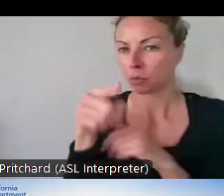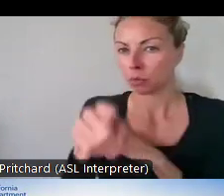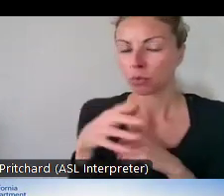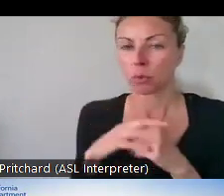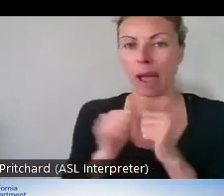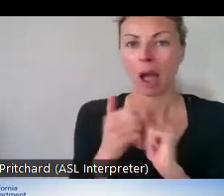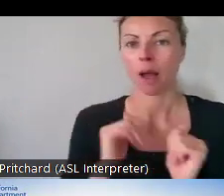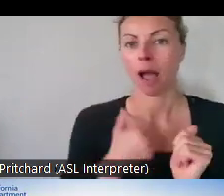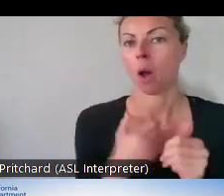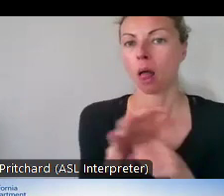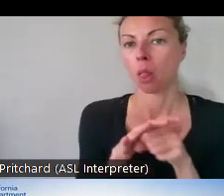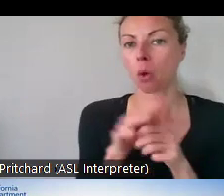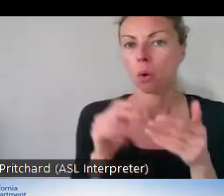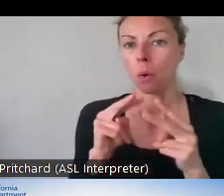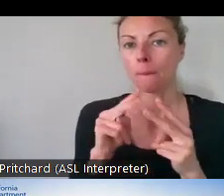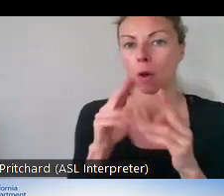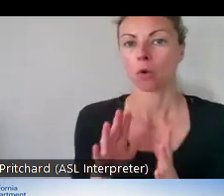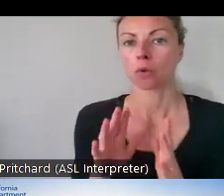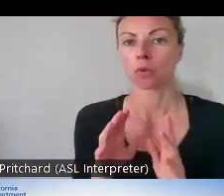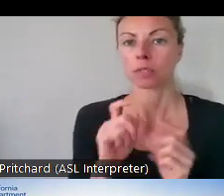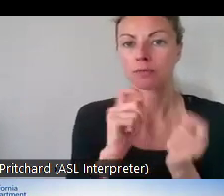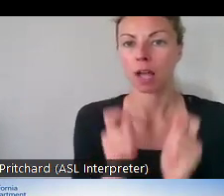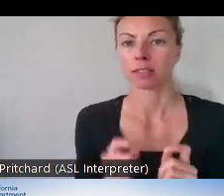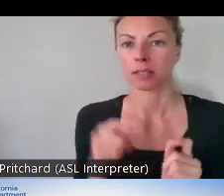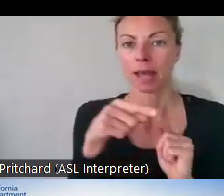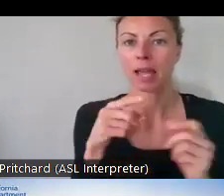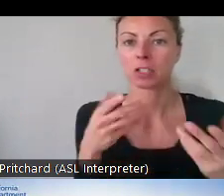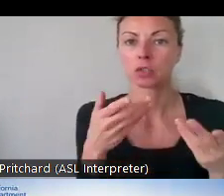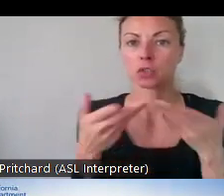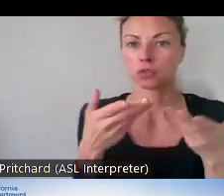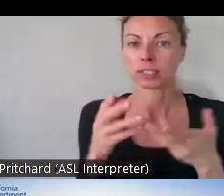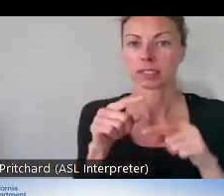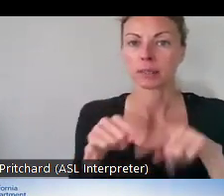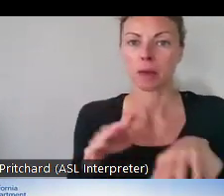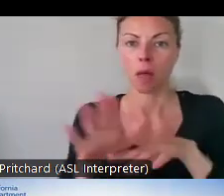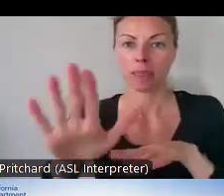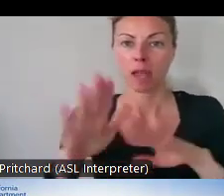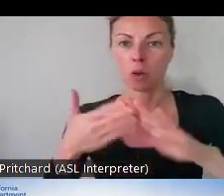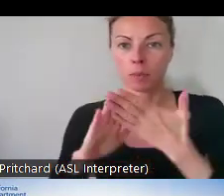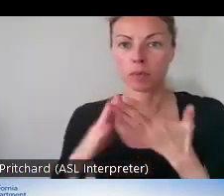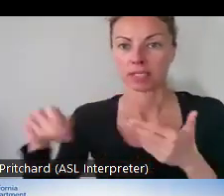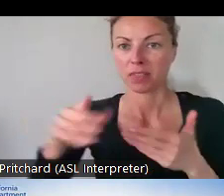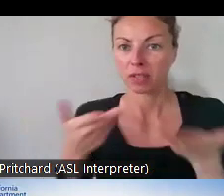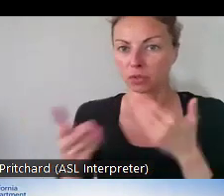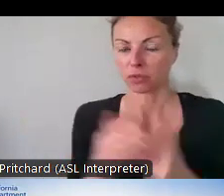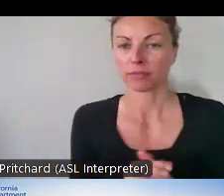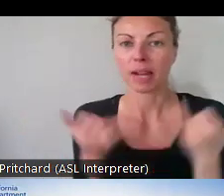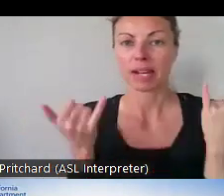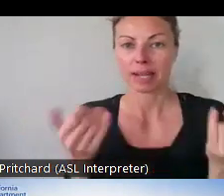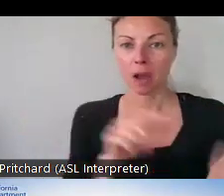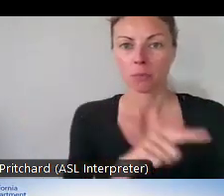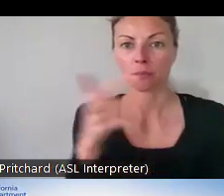local partners have customized these services based on the communities that they serve. And with that, I am going to